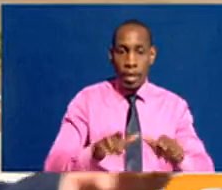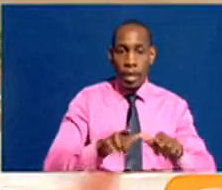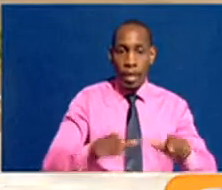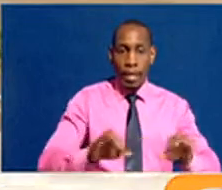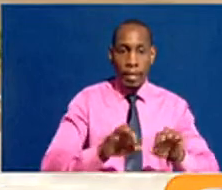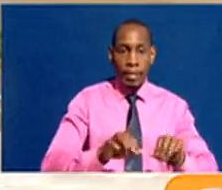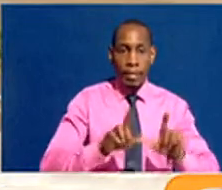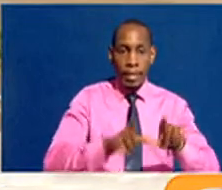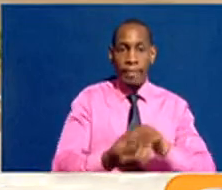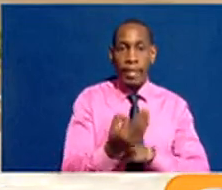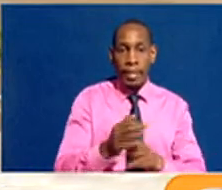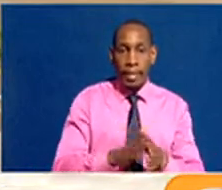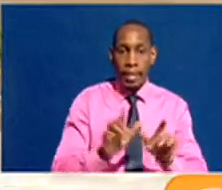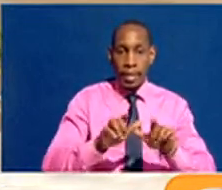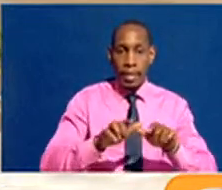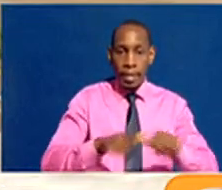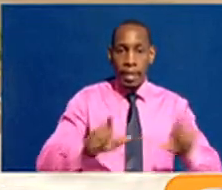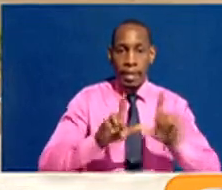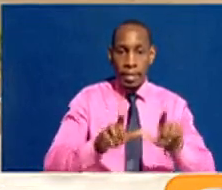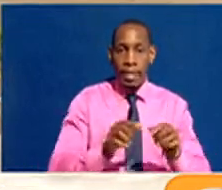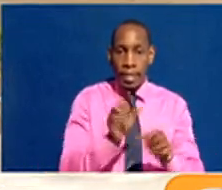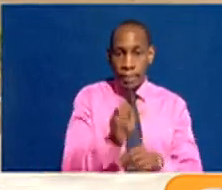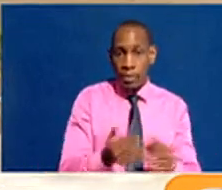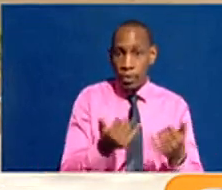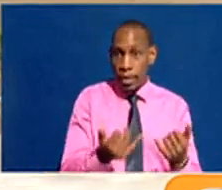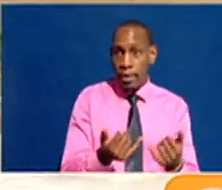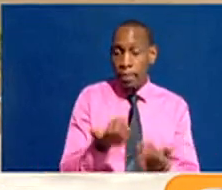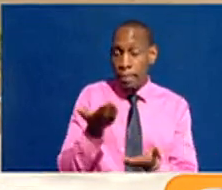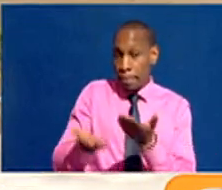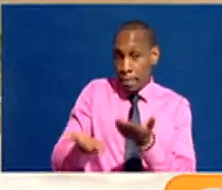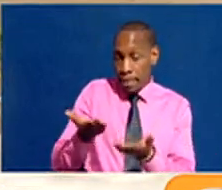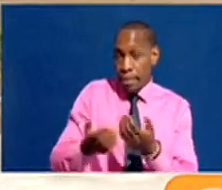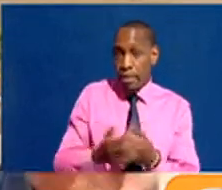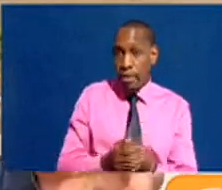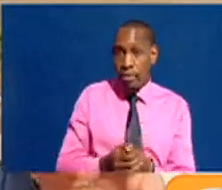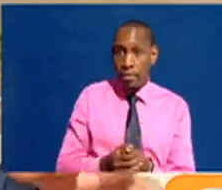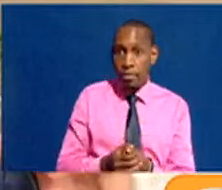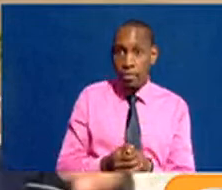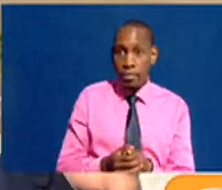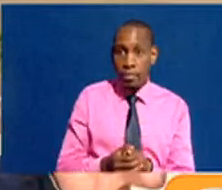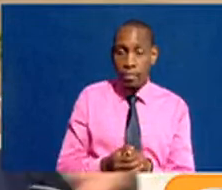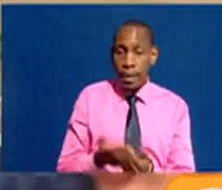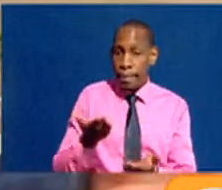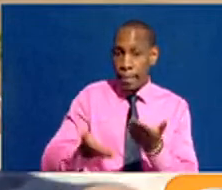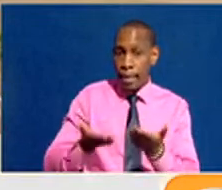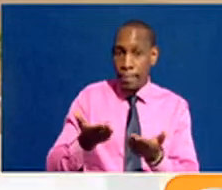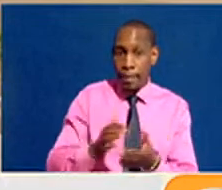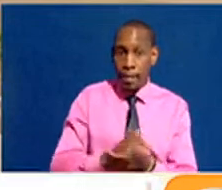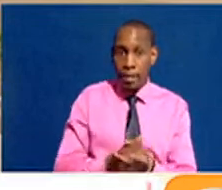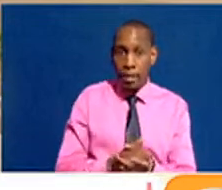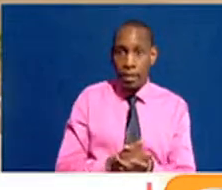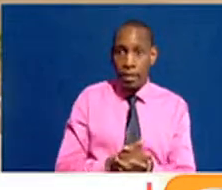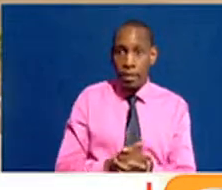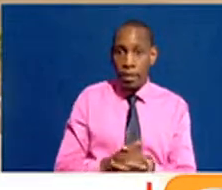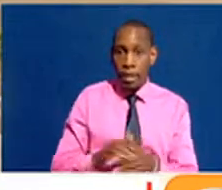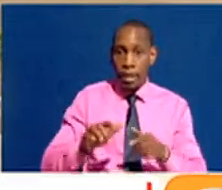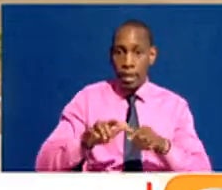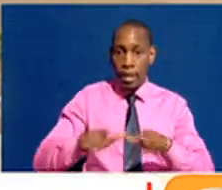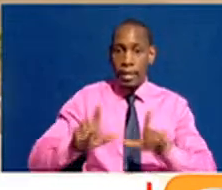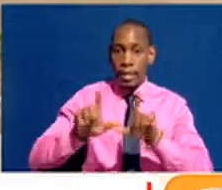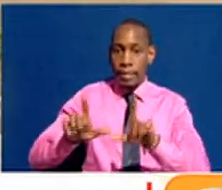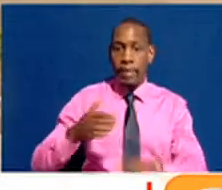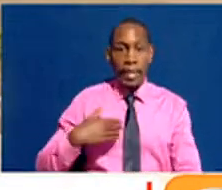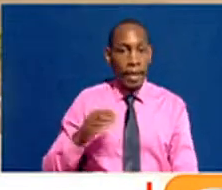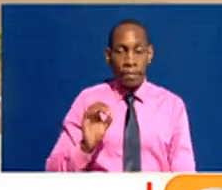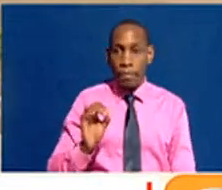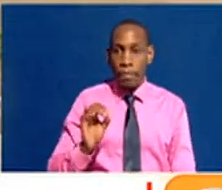should be the correct title deed of the person. Kama bado, iko, kama, if they don't have the title deed, for